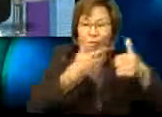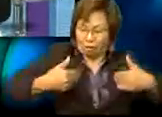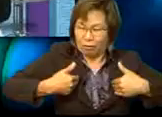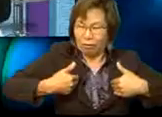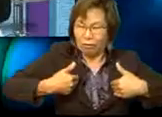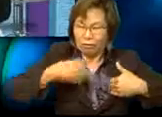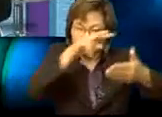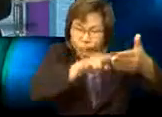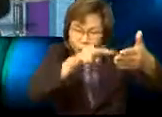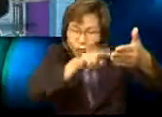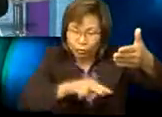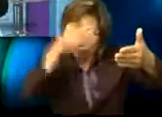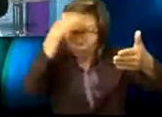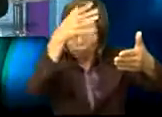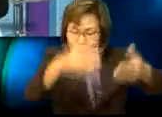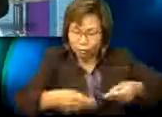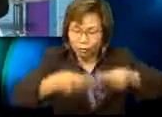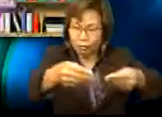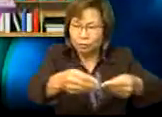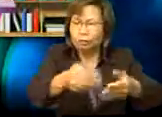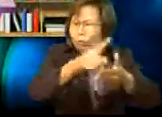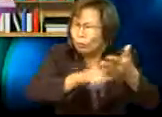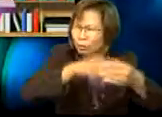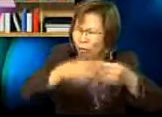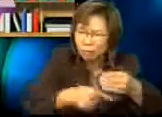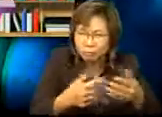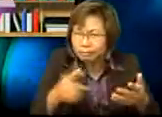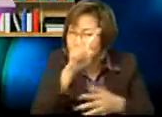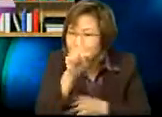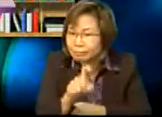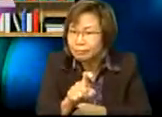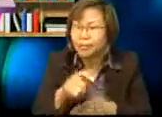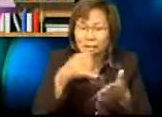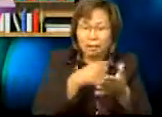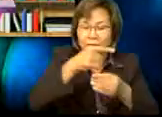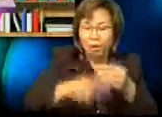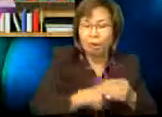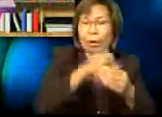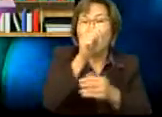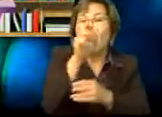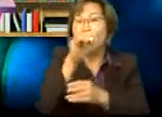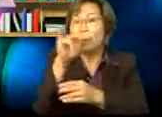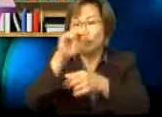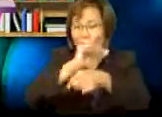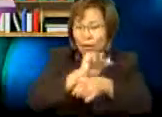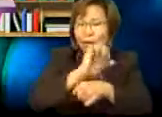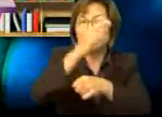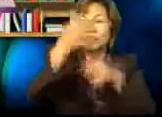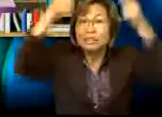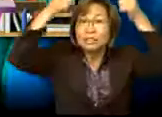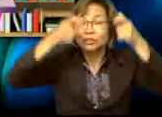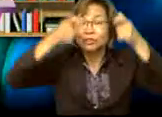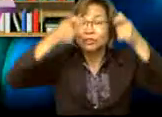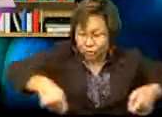information given. Now, what is it about, Siti? It is about Amin, who works as a chef. He is